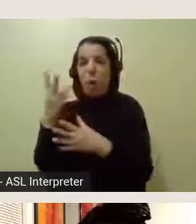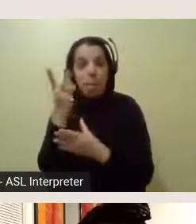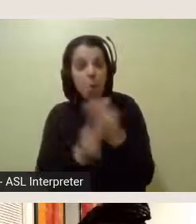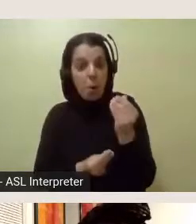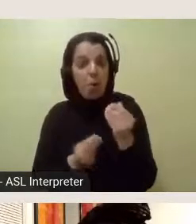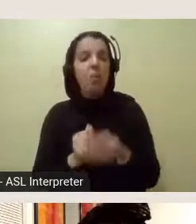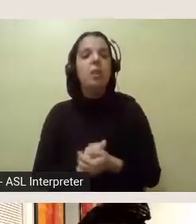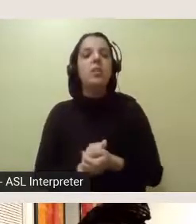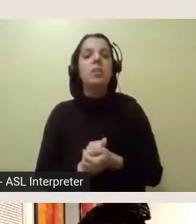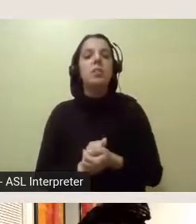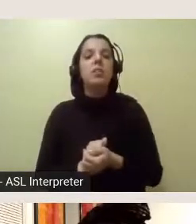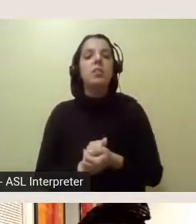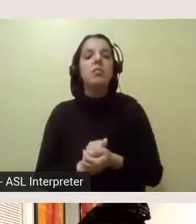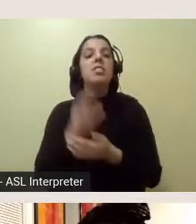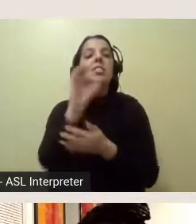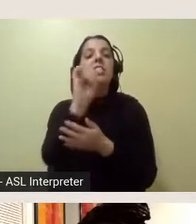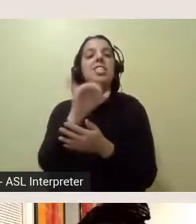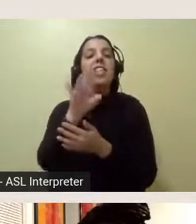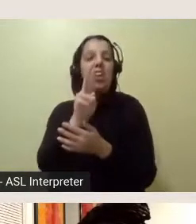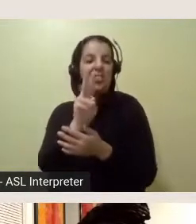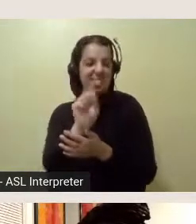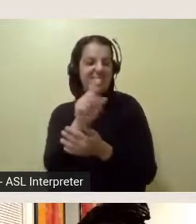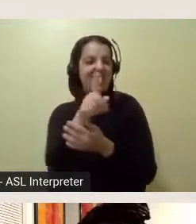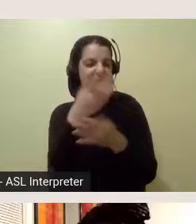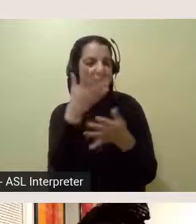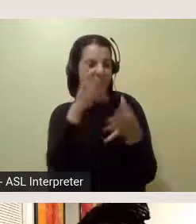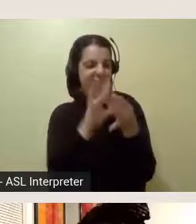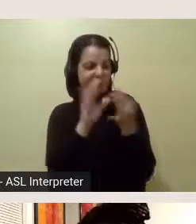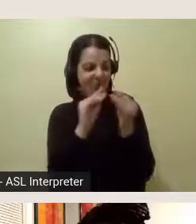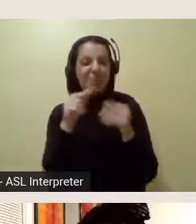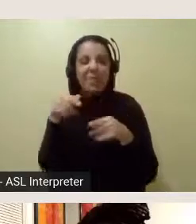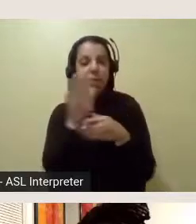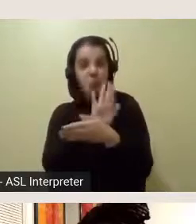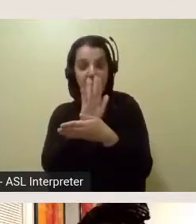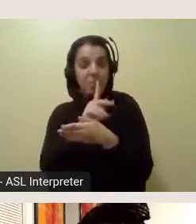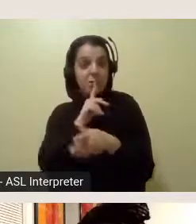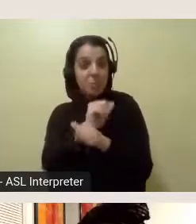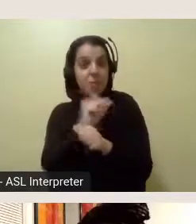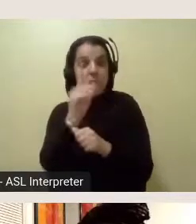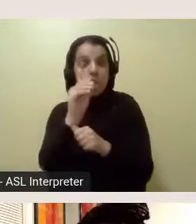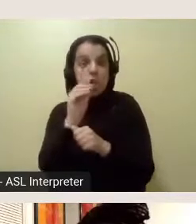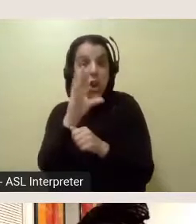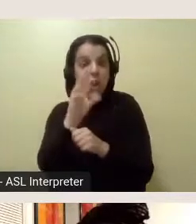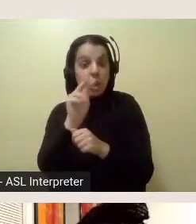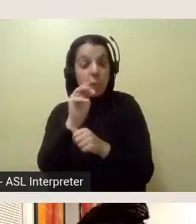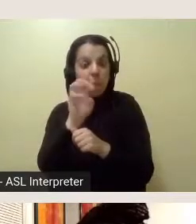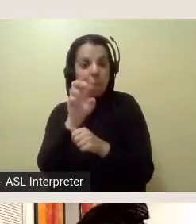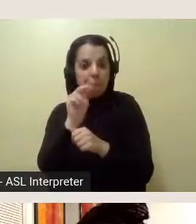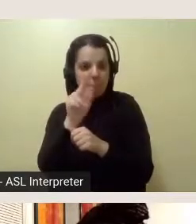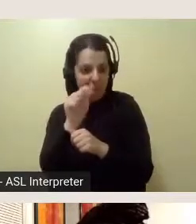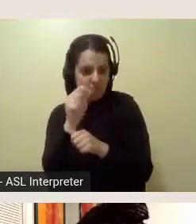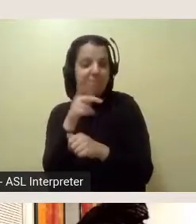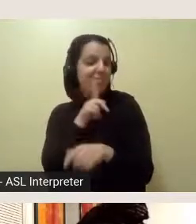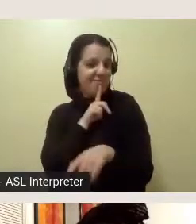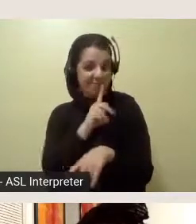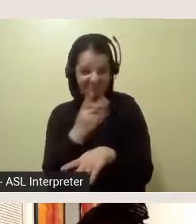Cyrus sees this as sort of like a document and it takes so long to make these films that you're kind of stressing out about them while you're making them. Because it's like, I really